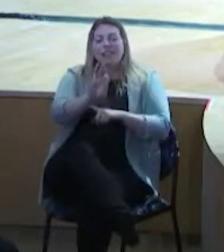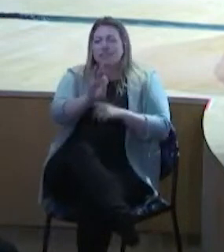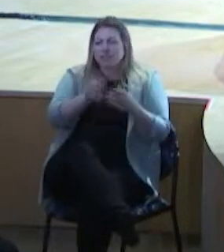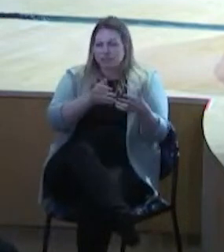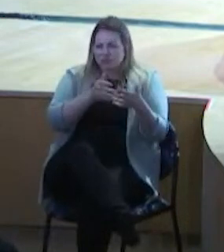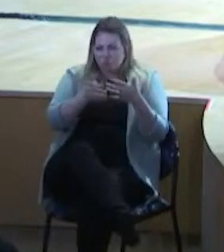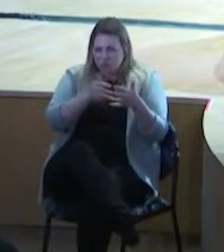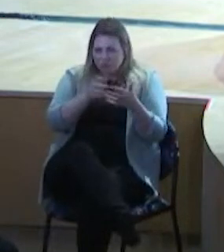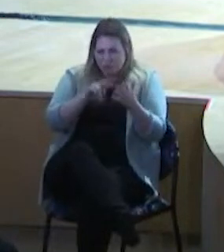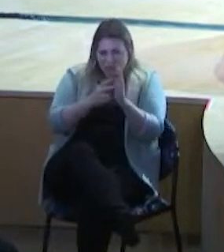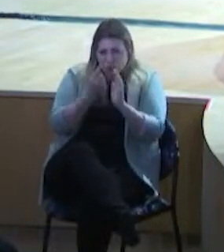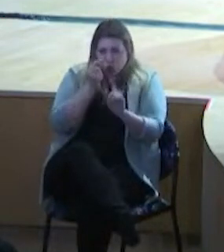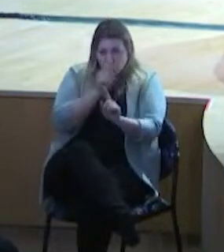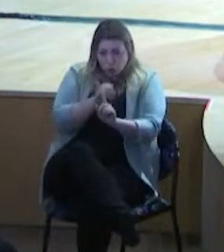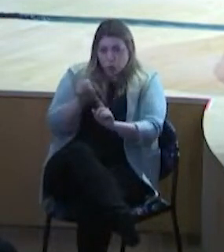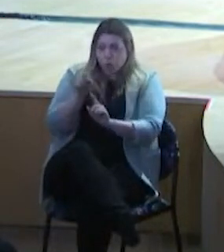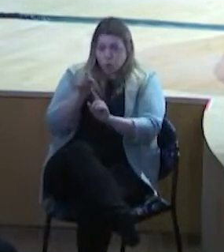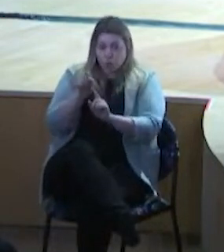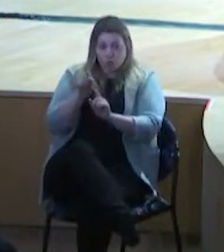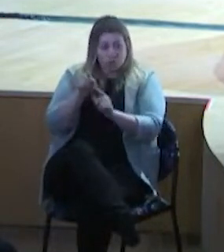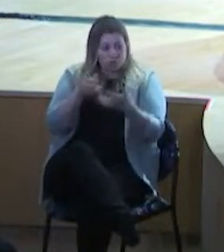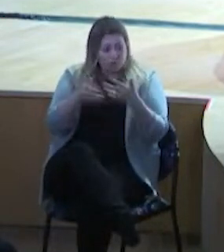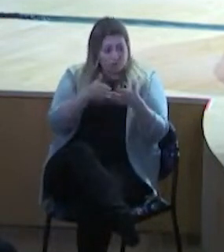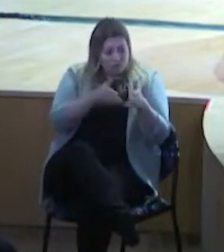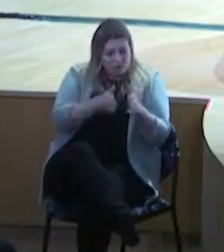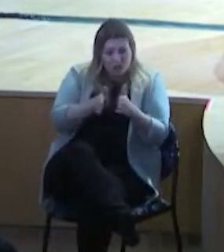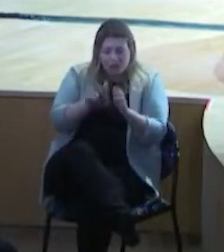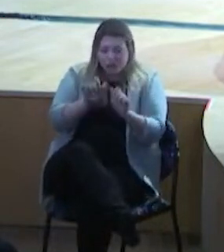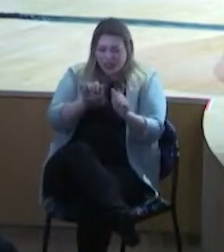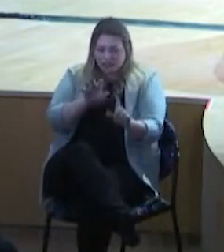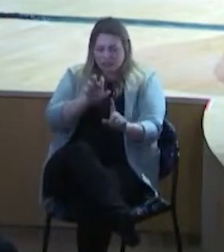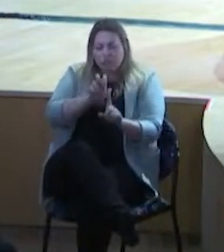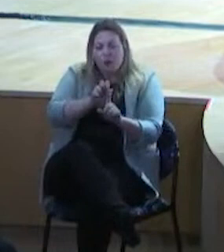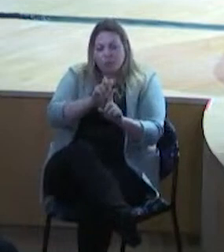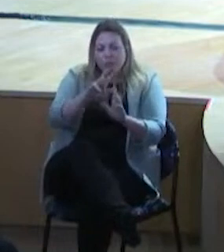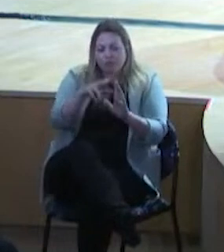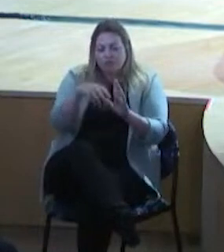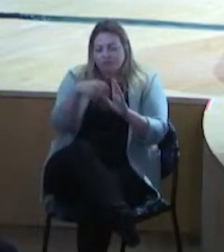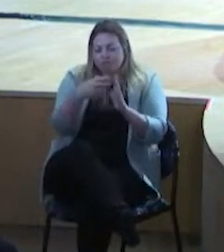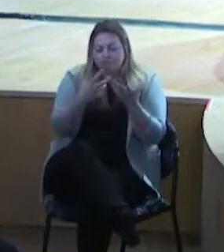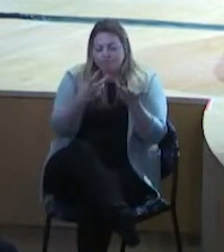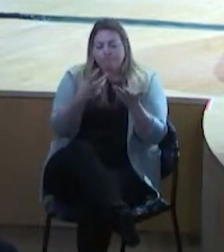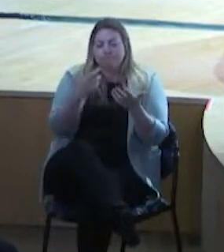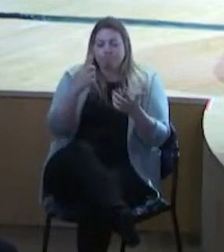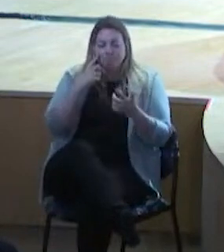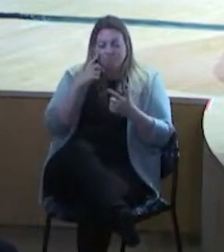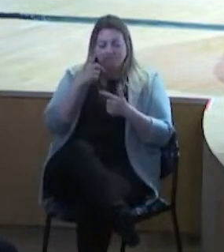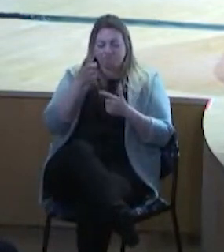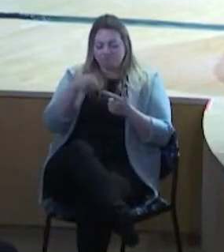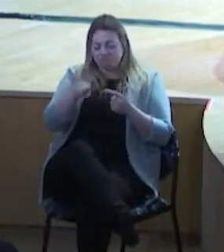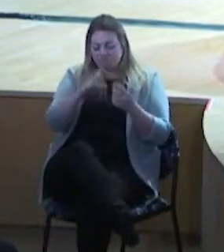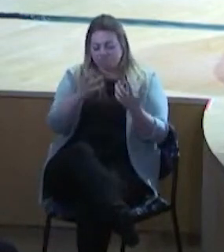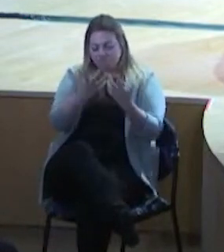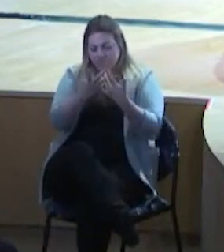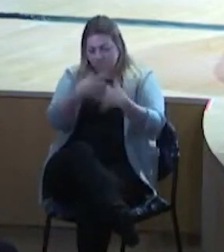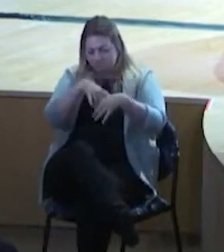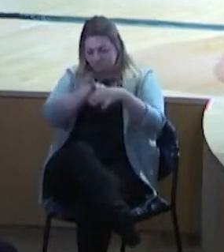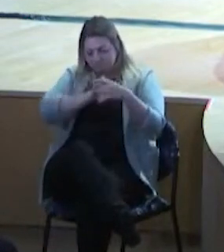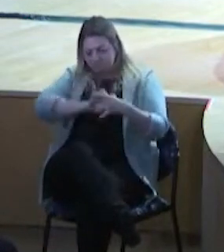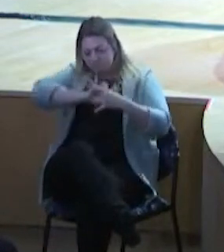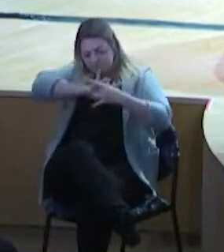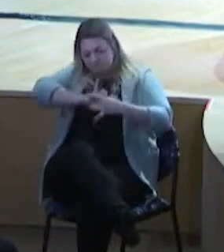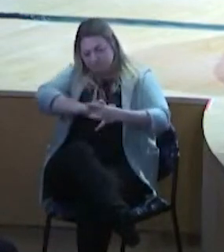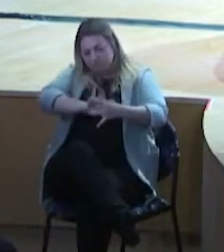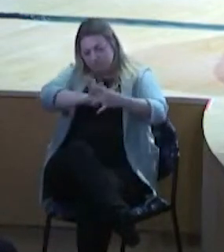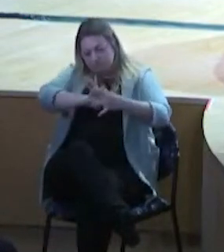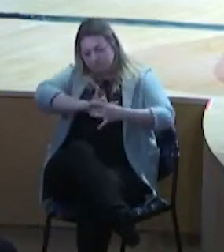means to you, however you can tap in. Because I think as soon as you create that connection and you can, you know, continue to foster